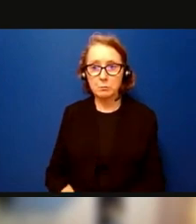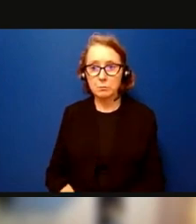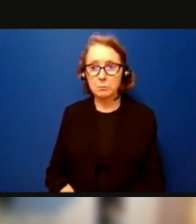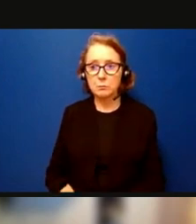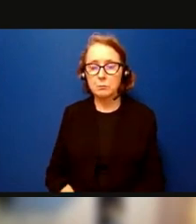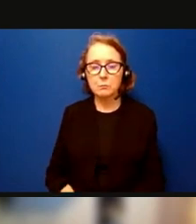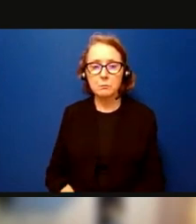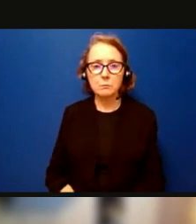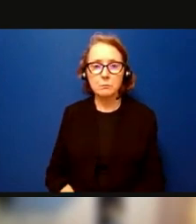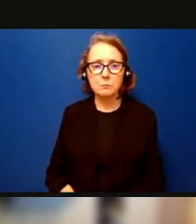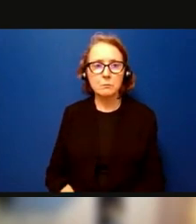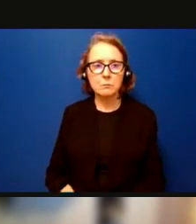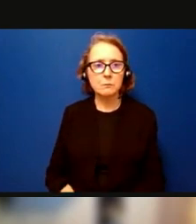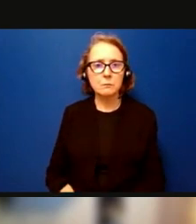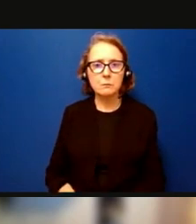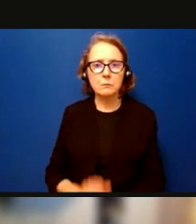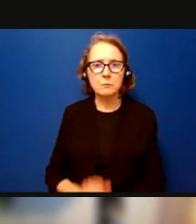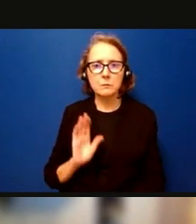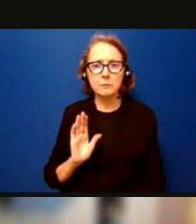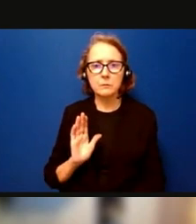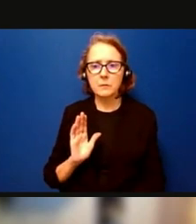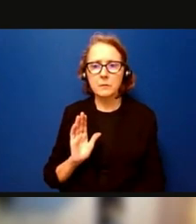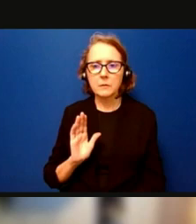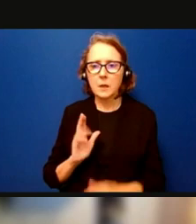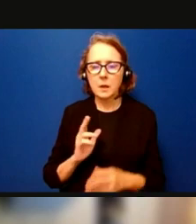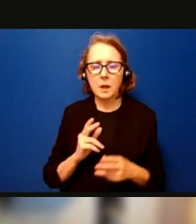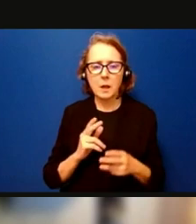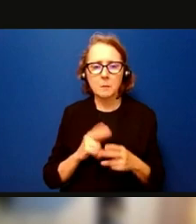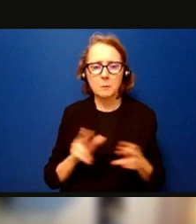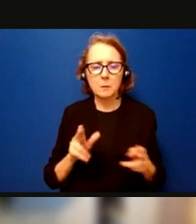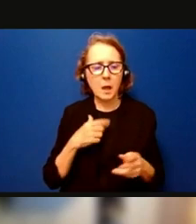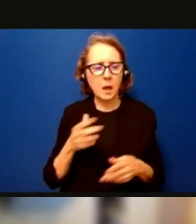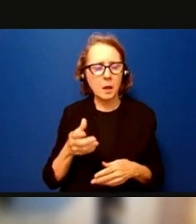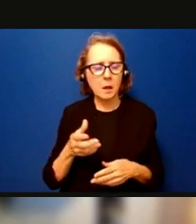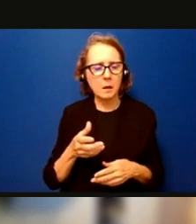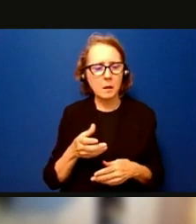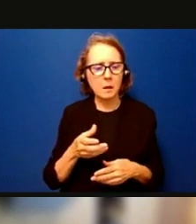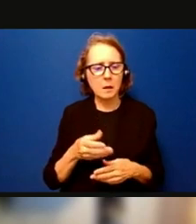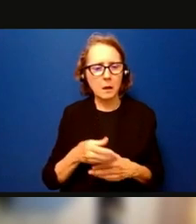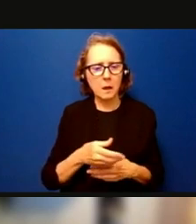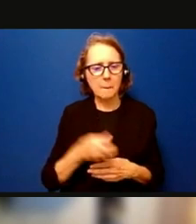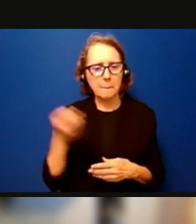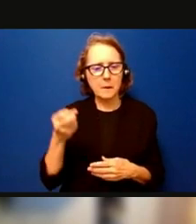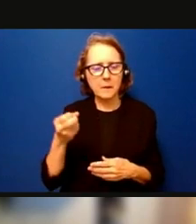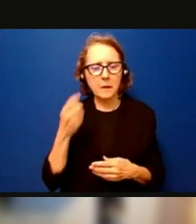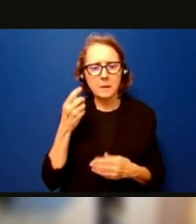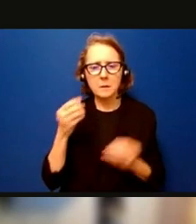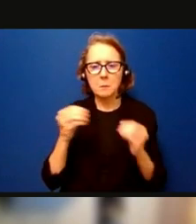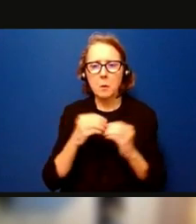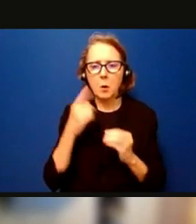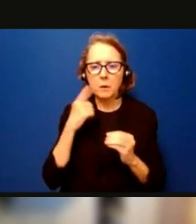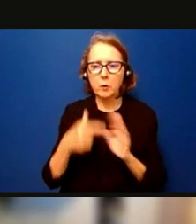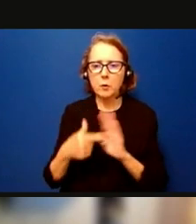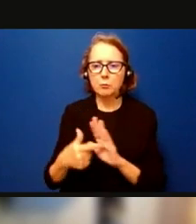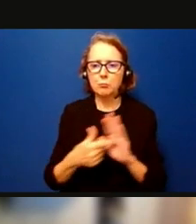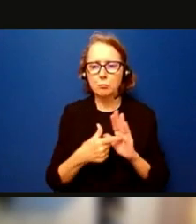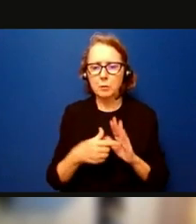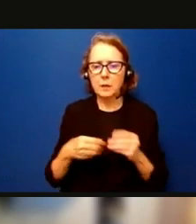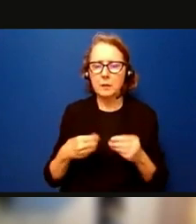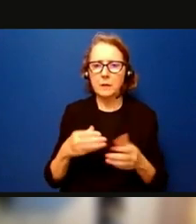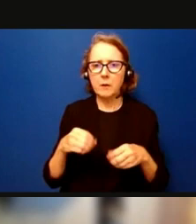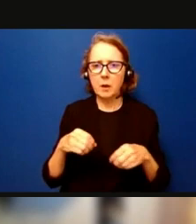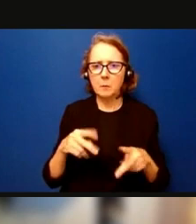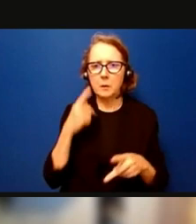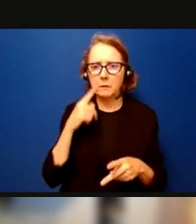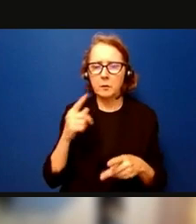I mean, just briefly, I pulled this, you know, more for highlighting it and to give an opportunity